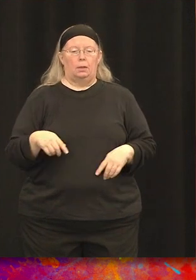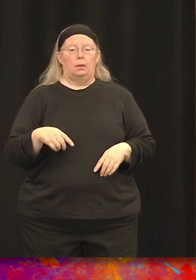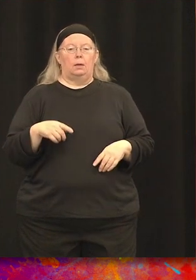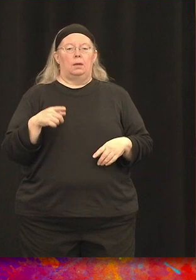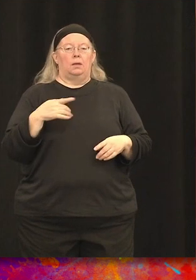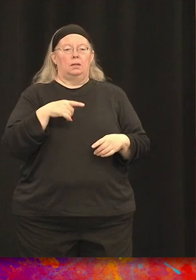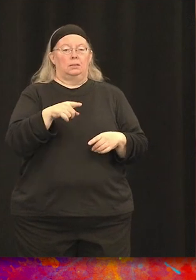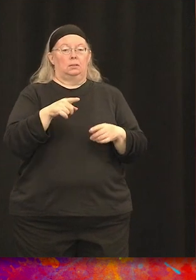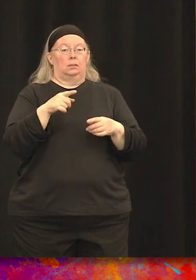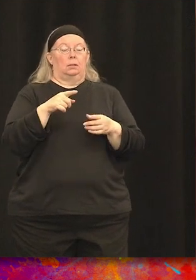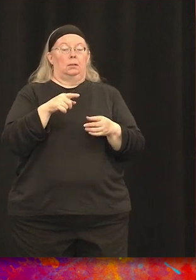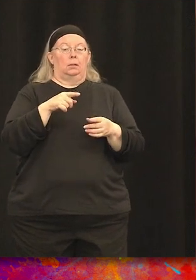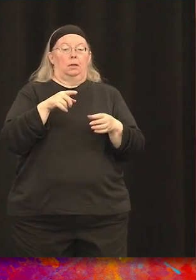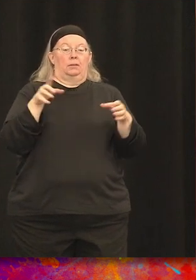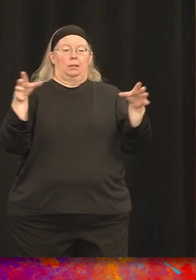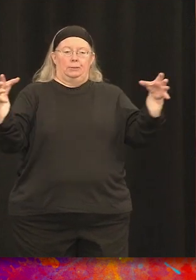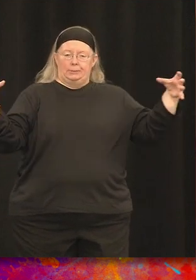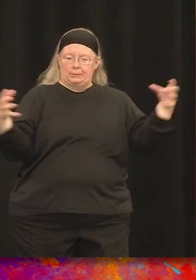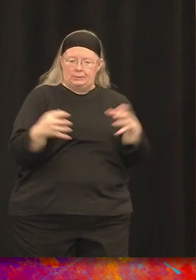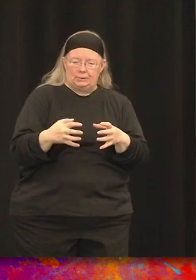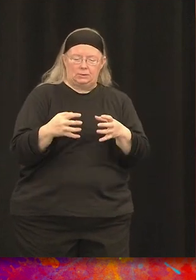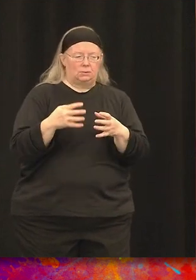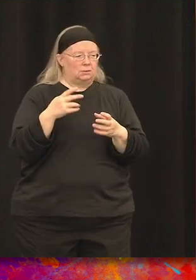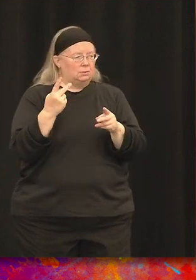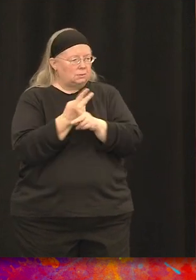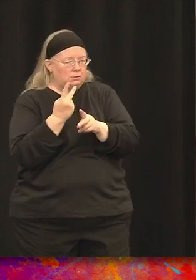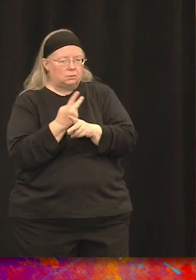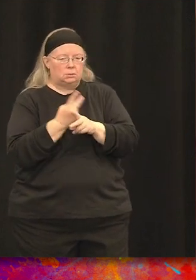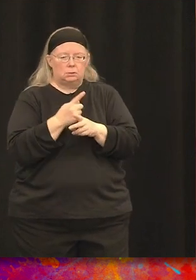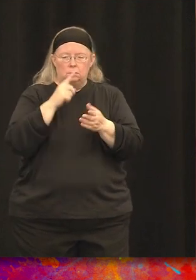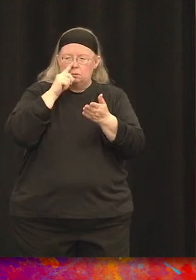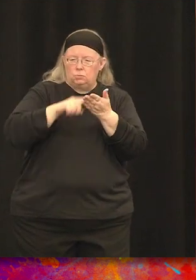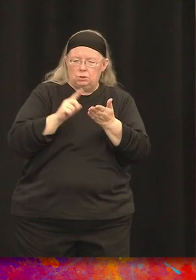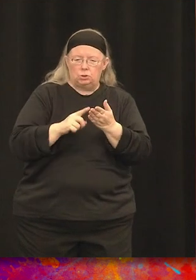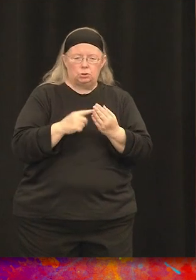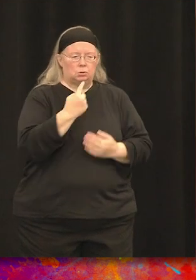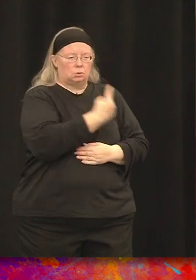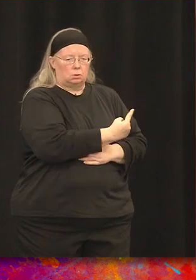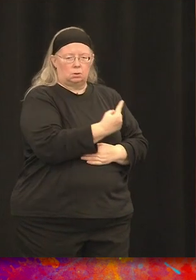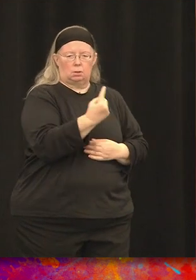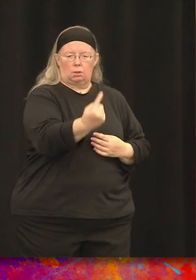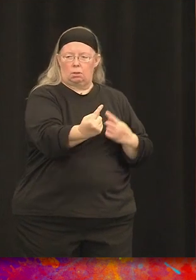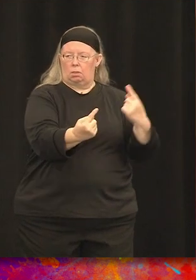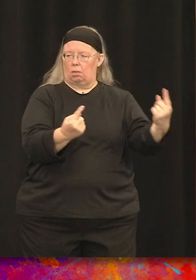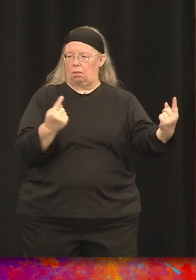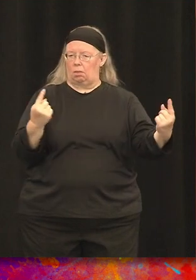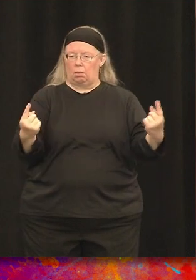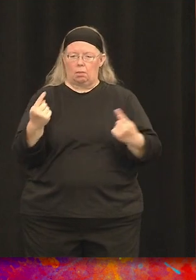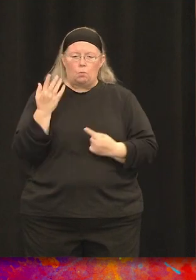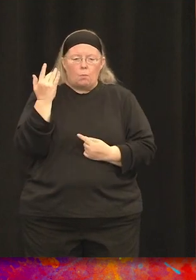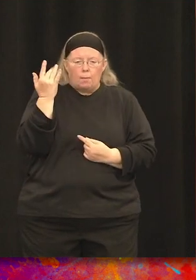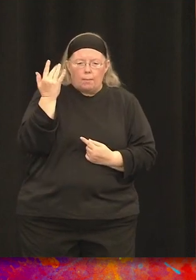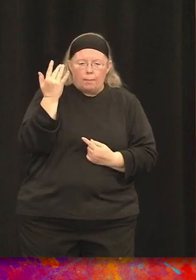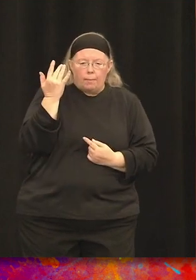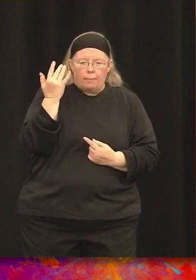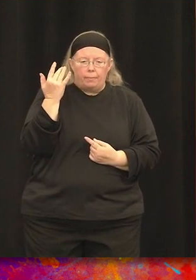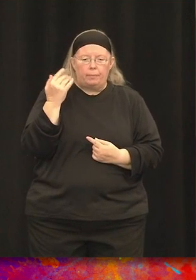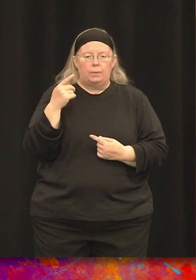gap between these researchers working tirelessly towards treatments and the families and individuals living with Usher